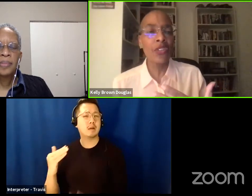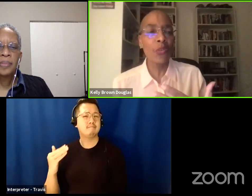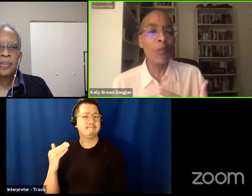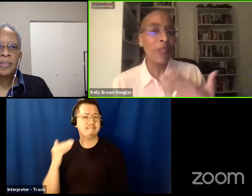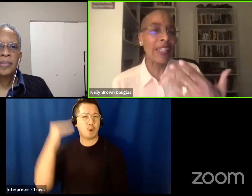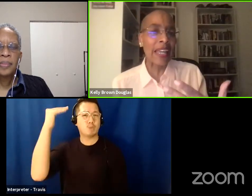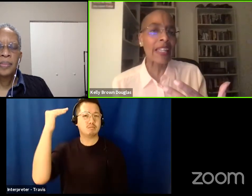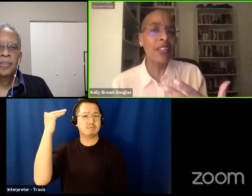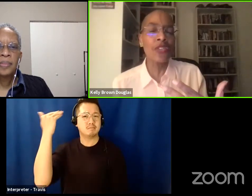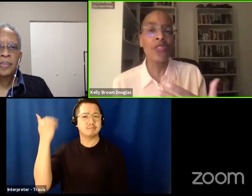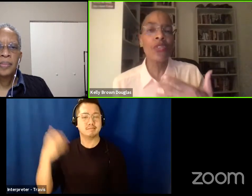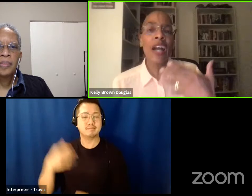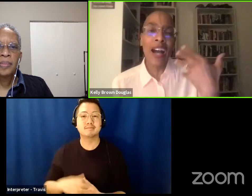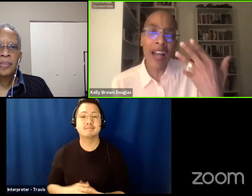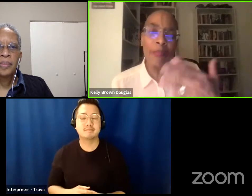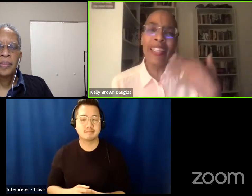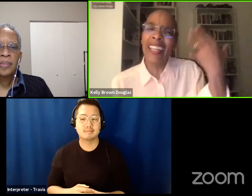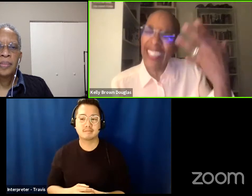And until